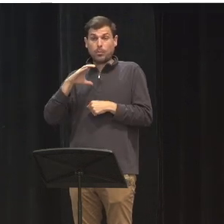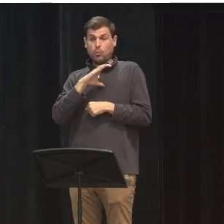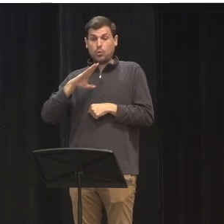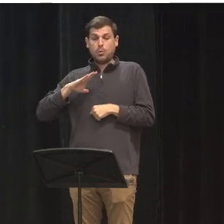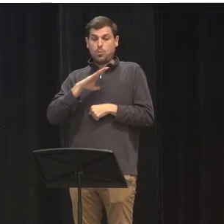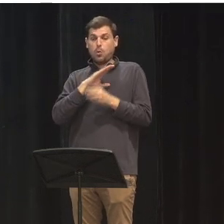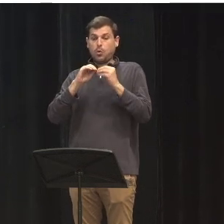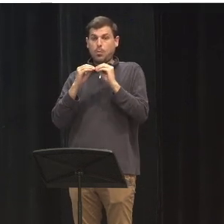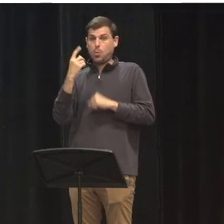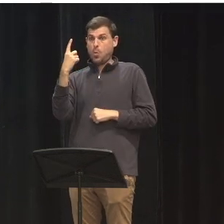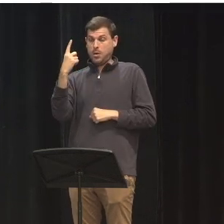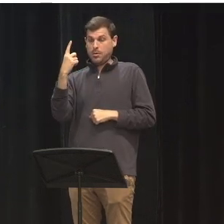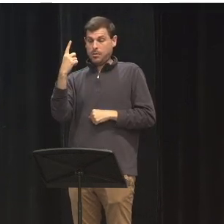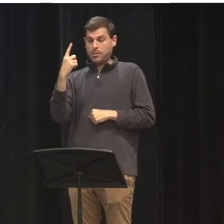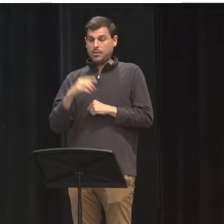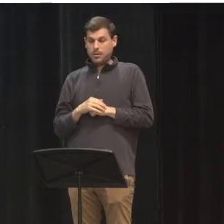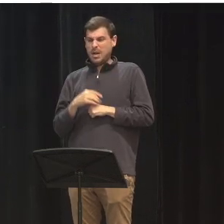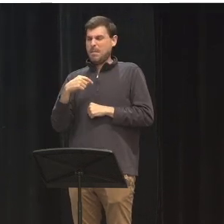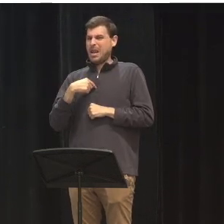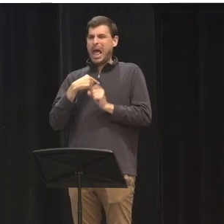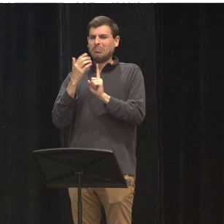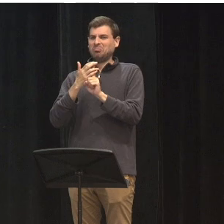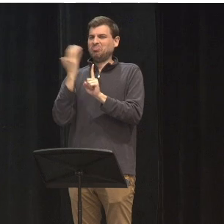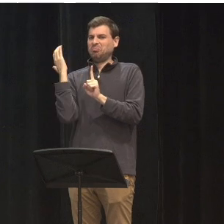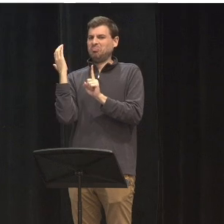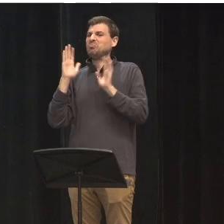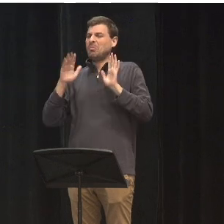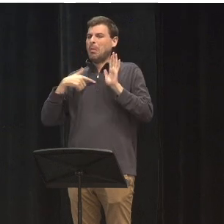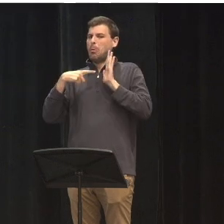the Gateway Tenants Association, I'm speaking only on behalf of